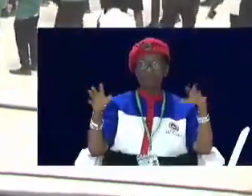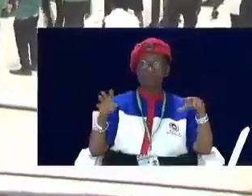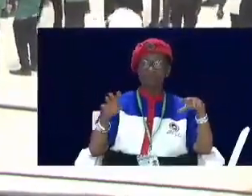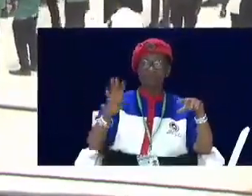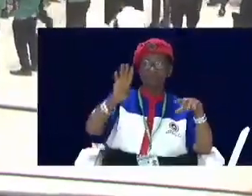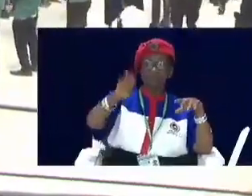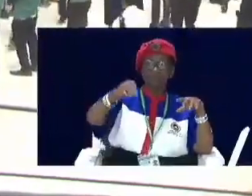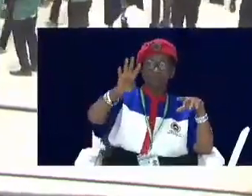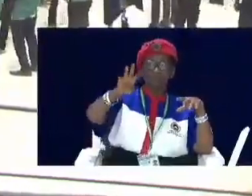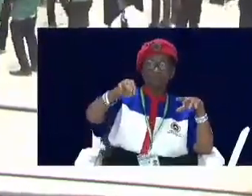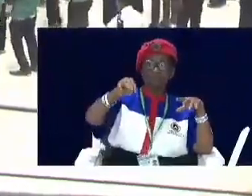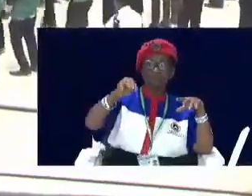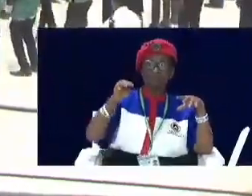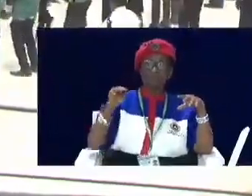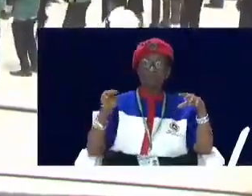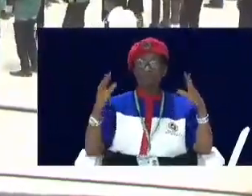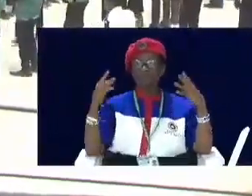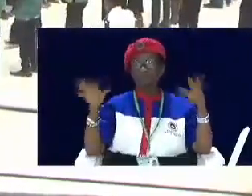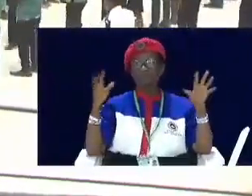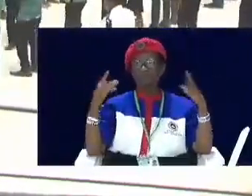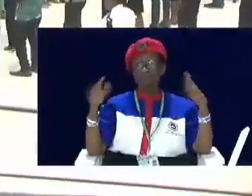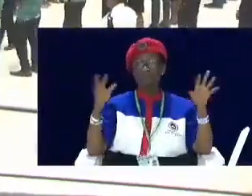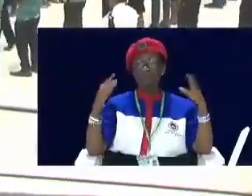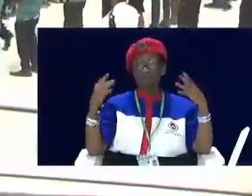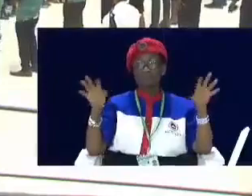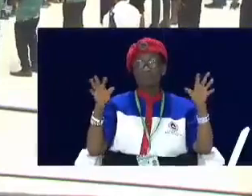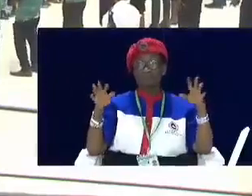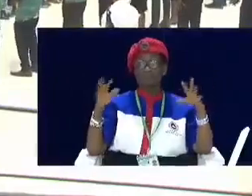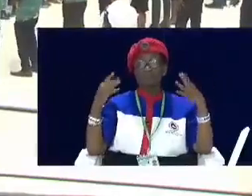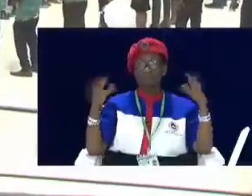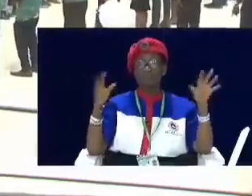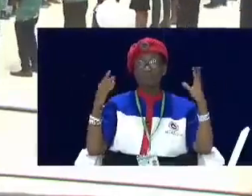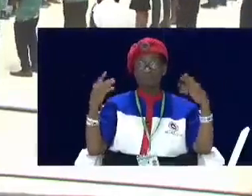14. Erinla.